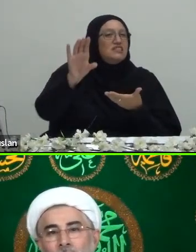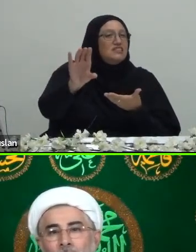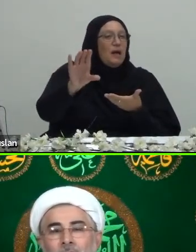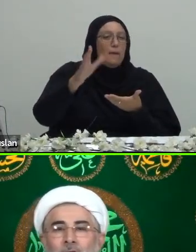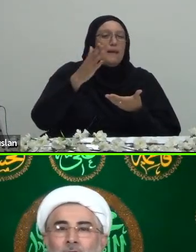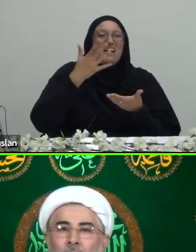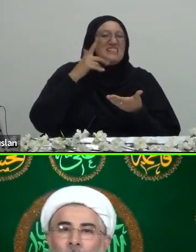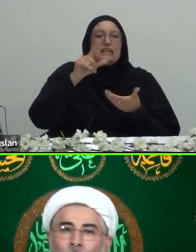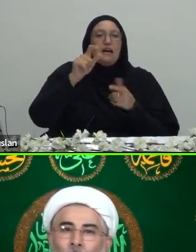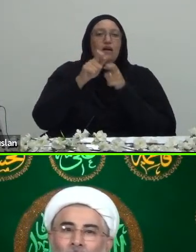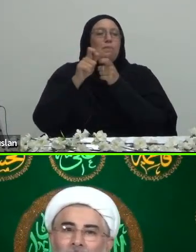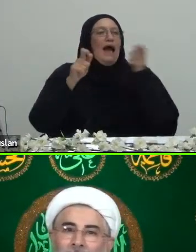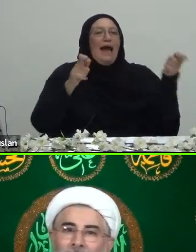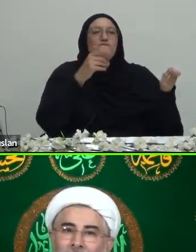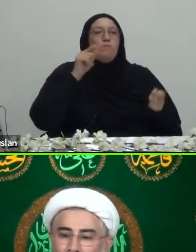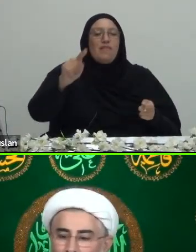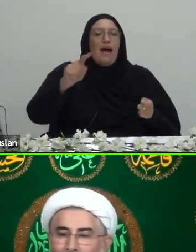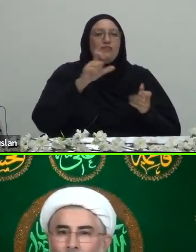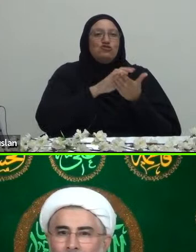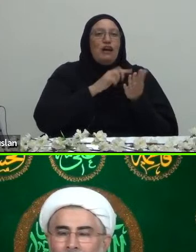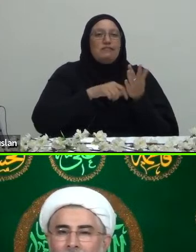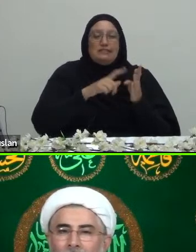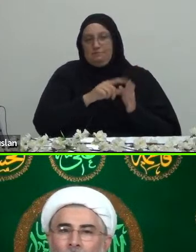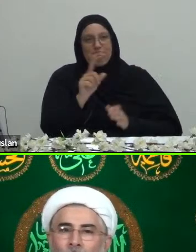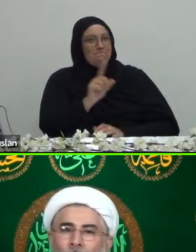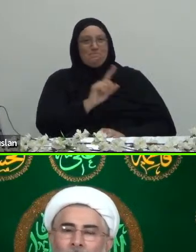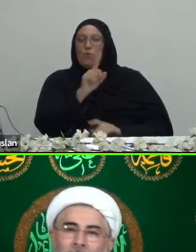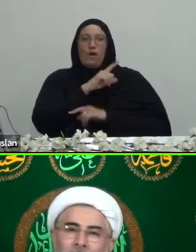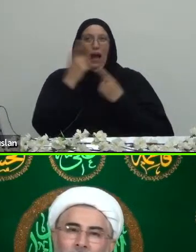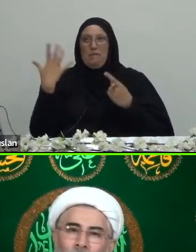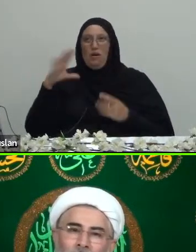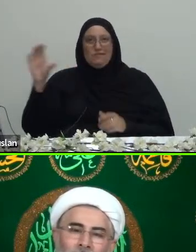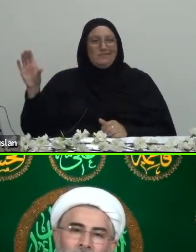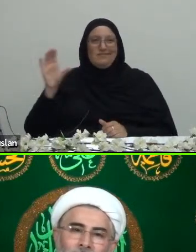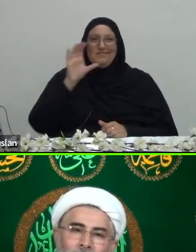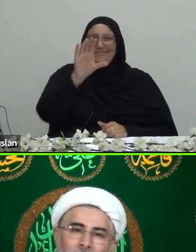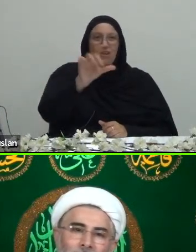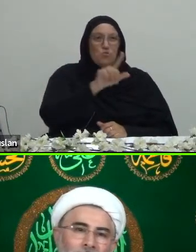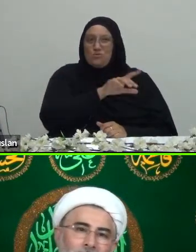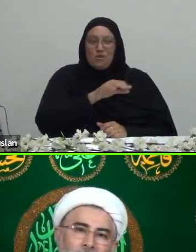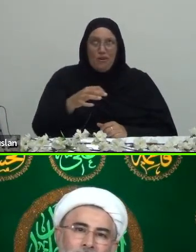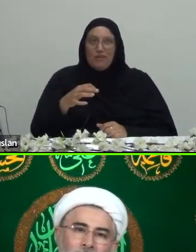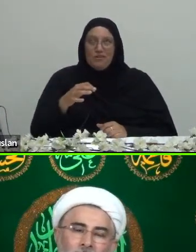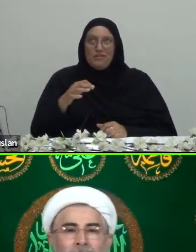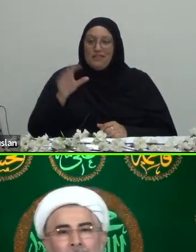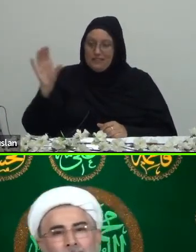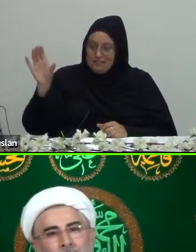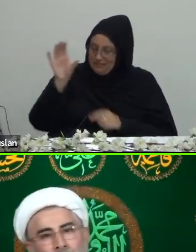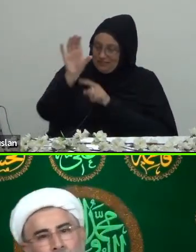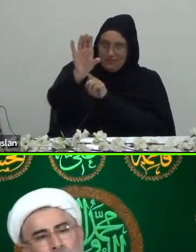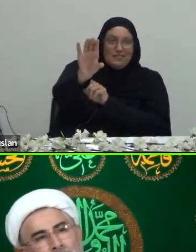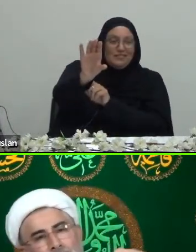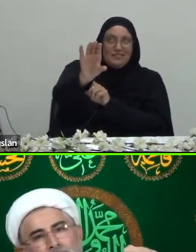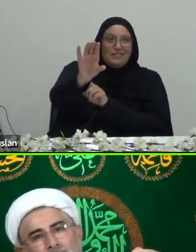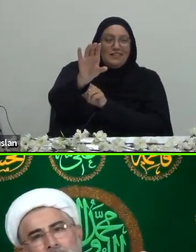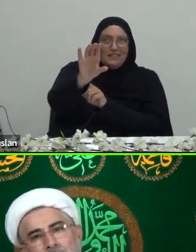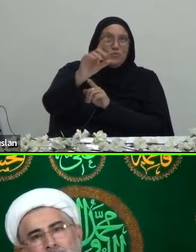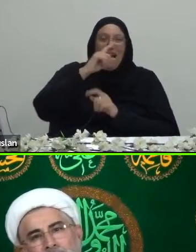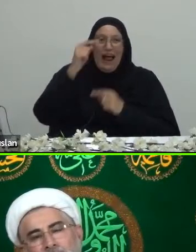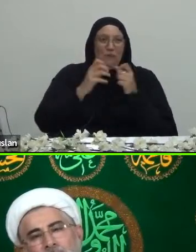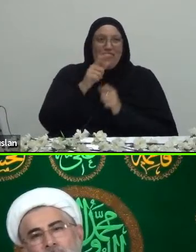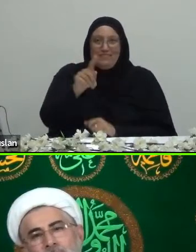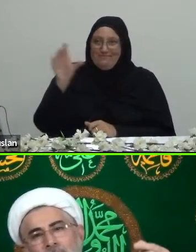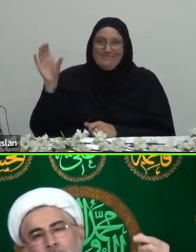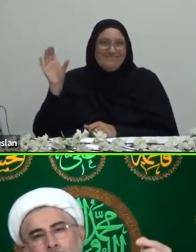life insurance doesn't go under the law of will nor under the law of inheritance. It purely belongs